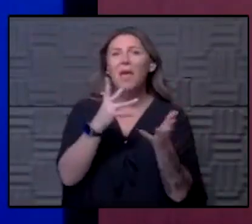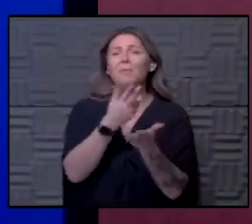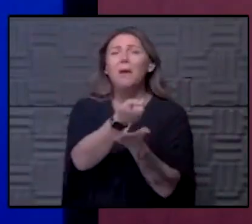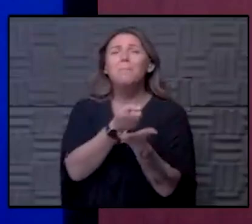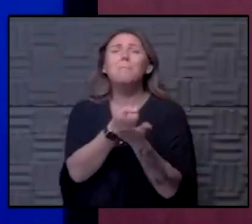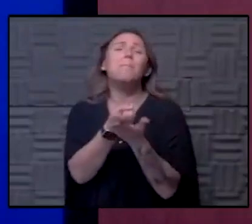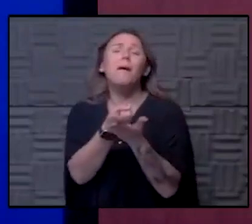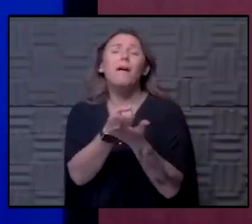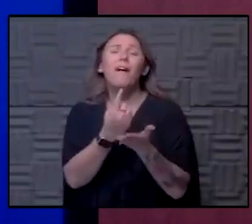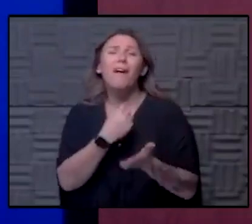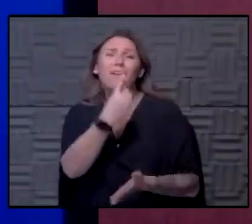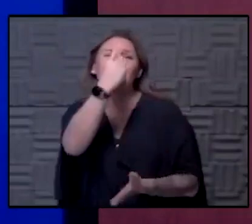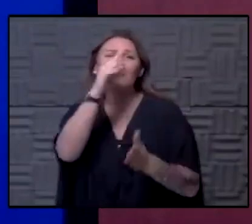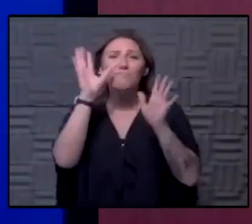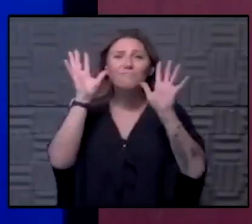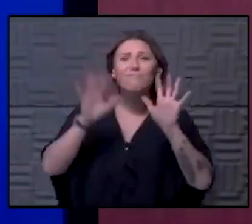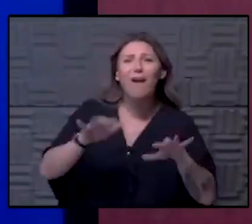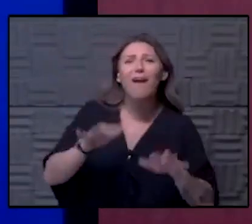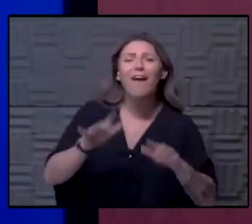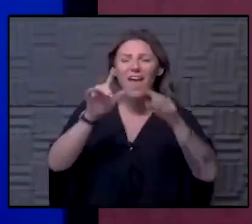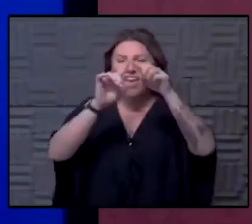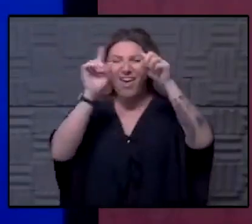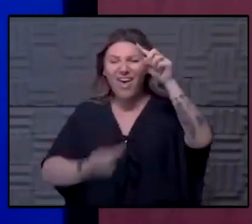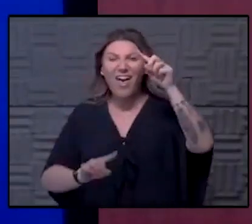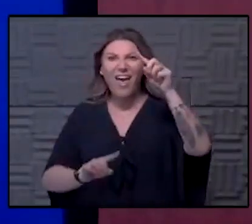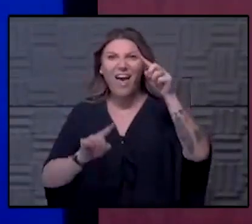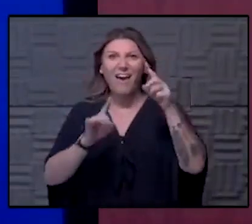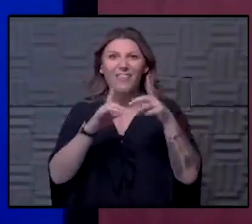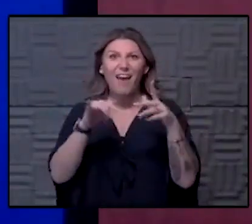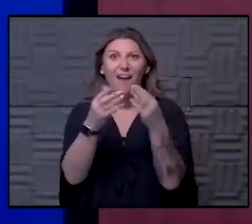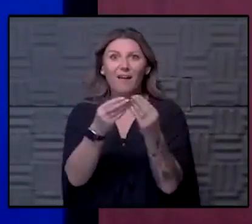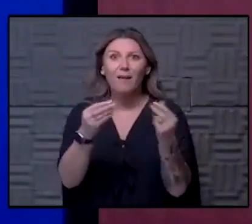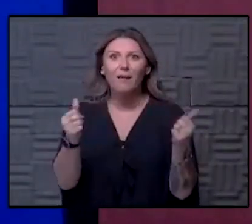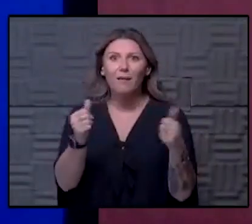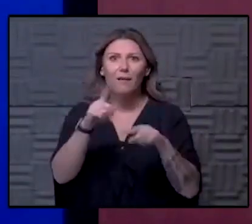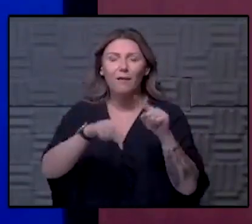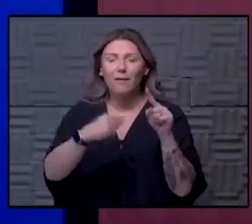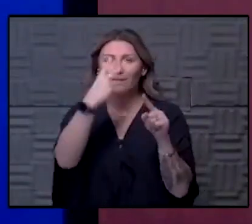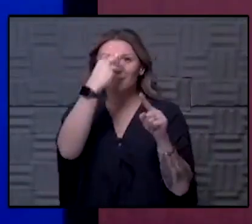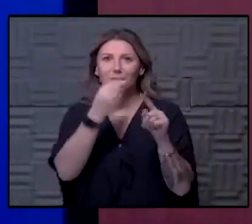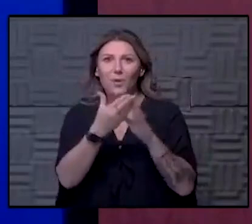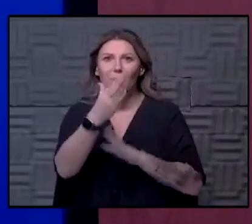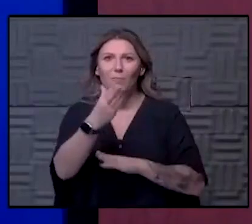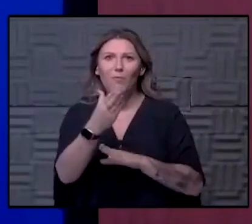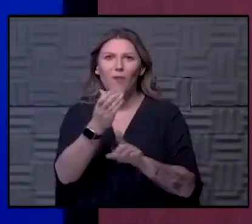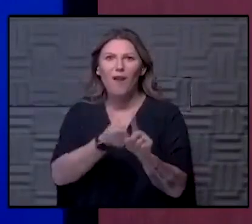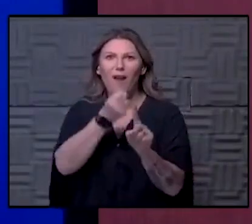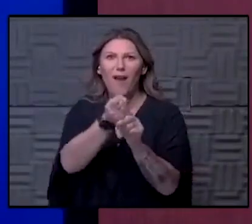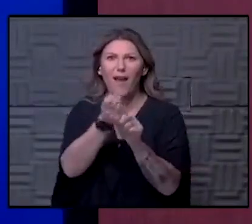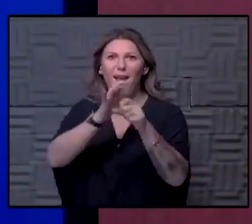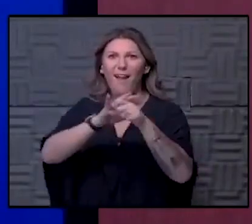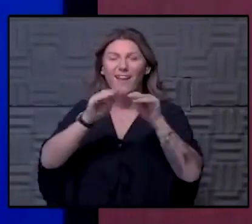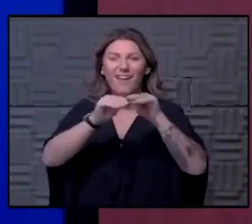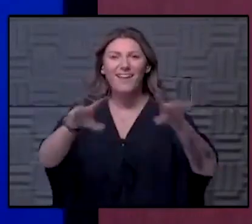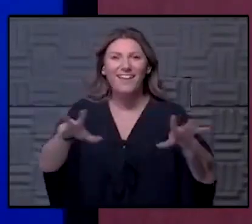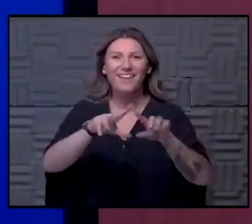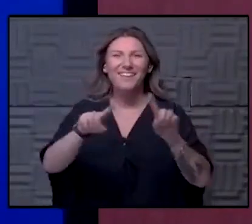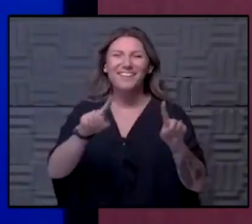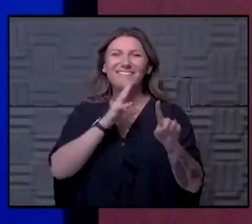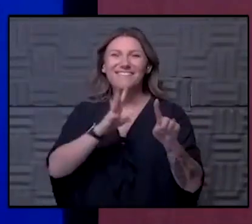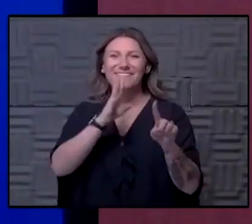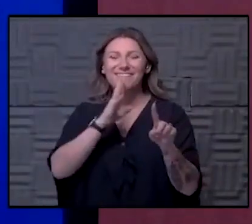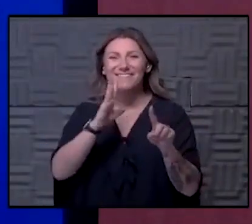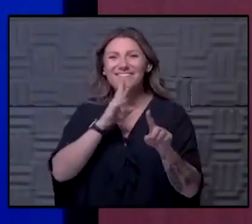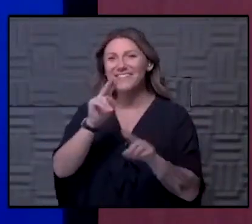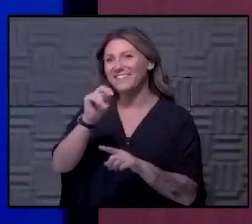think rain and lightning are the cure for insomnia throughout a pandemic. But we're going to be talking to Dr. Nancy Olson today, a